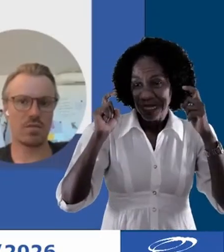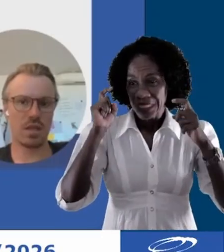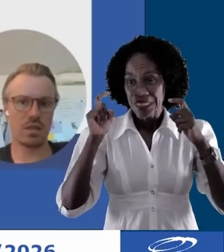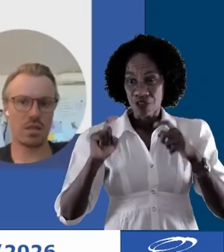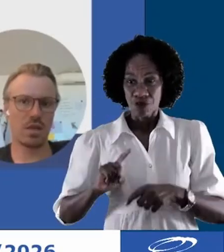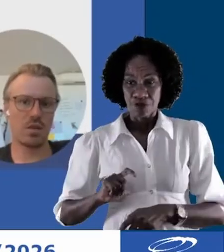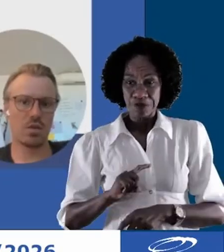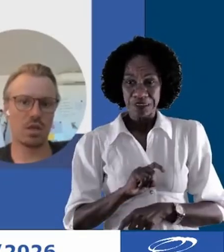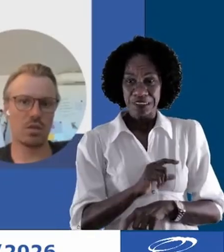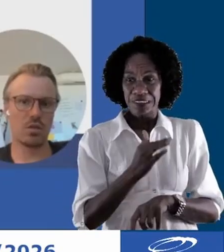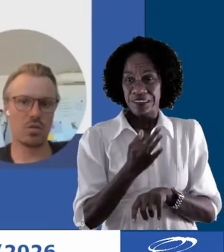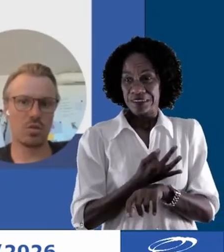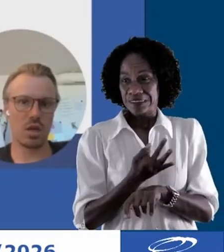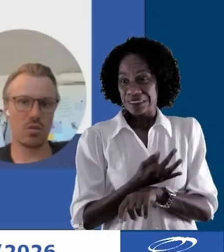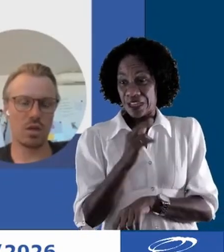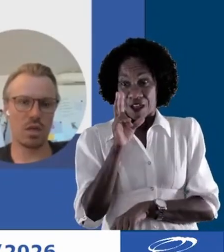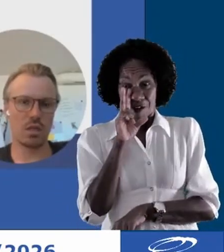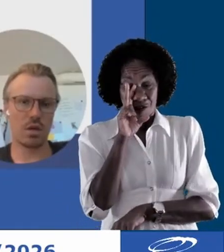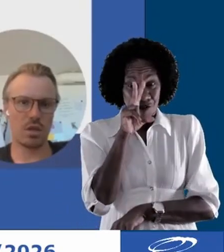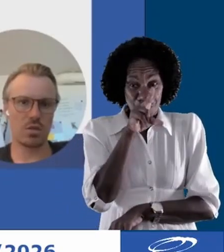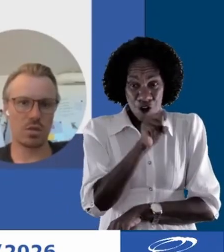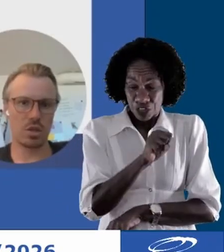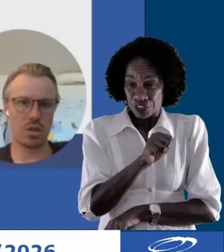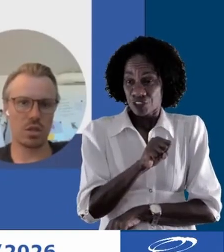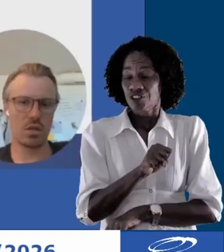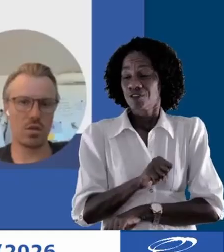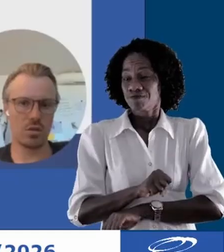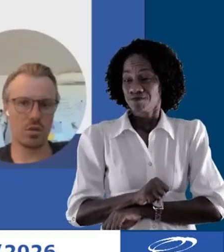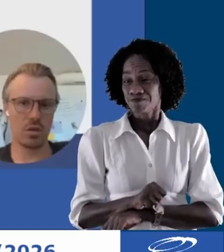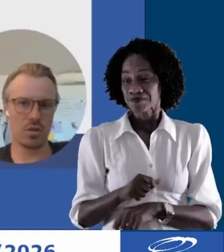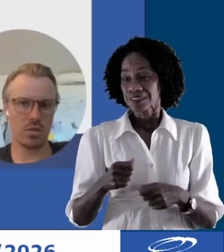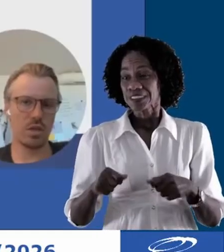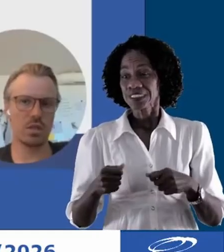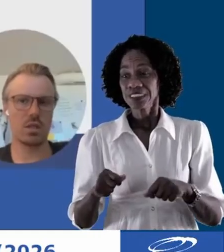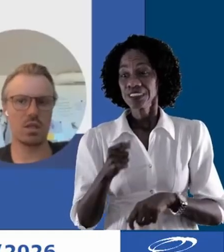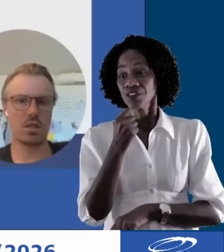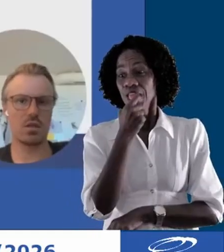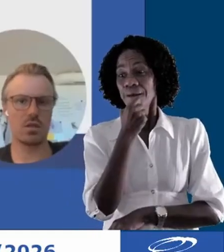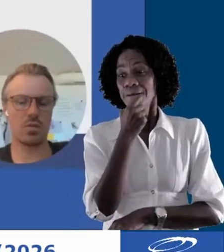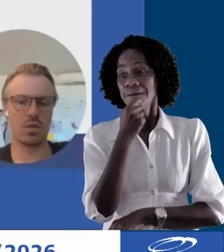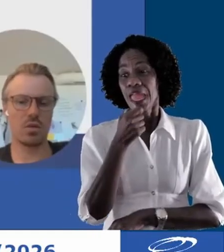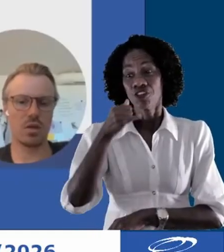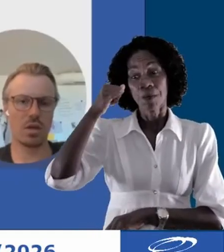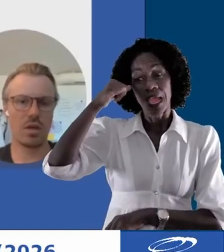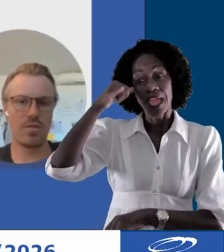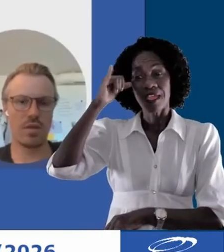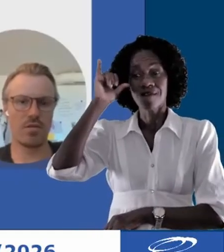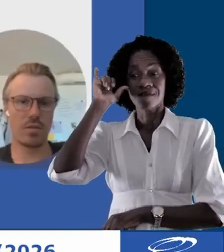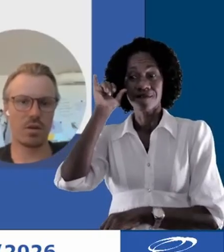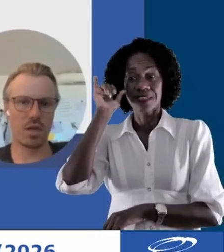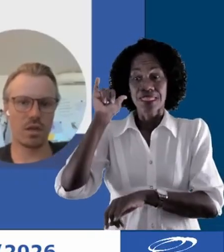is valid. We need to use our antibiotics judiciously, also in orthopedics, and this starts with knowing